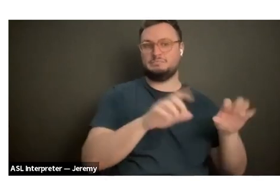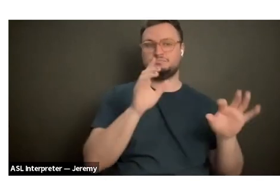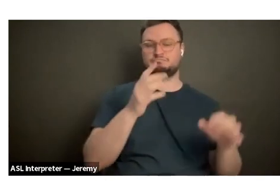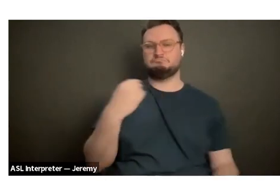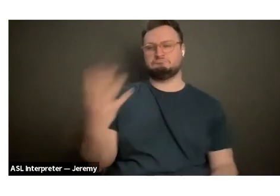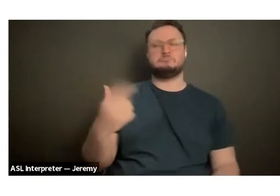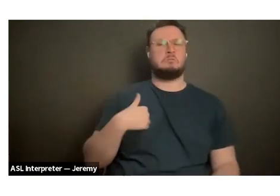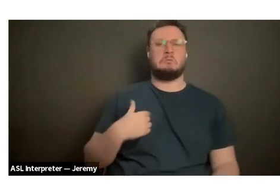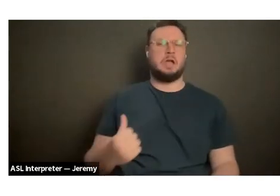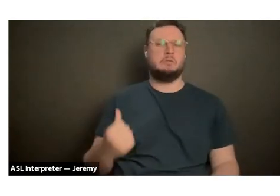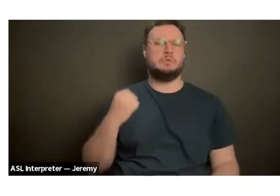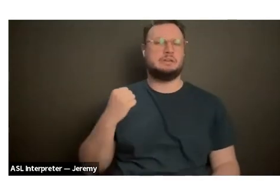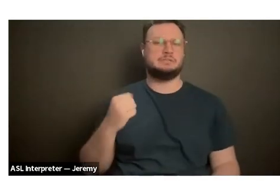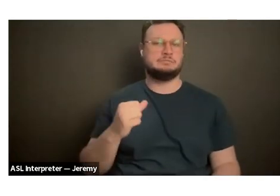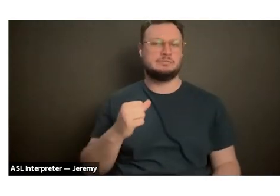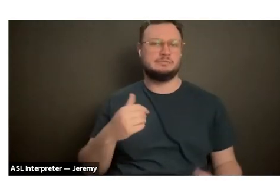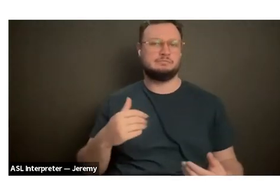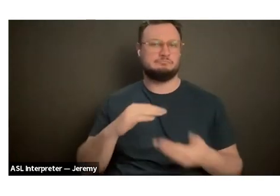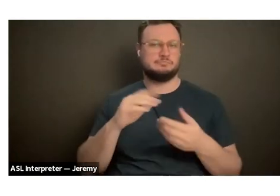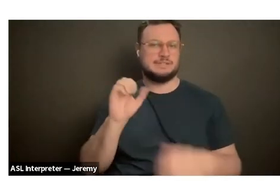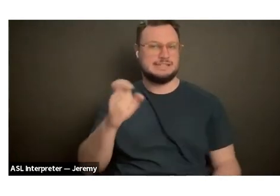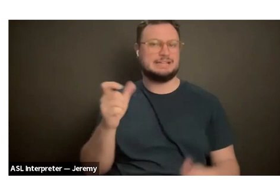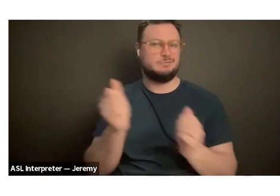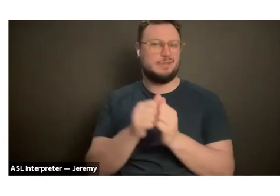physical disability. Next point, please.